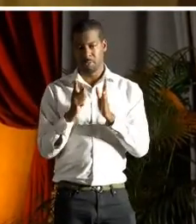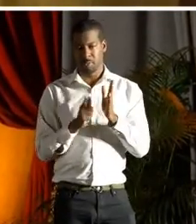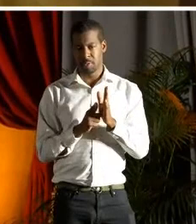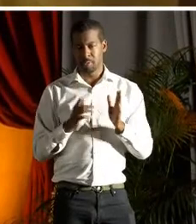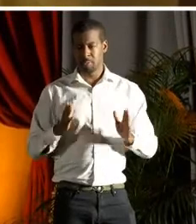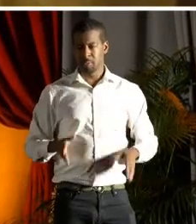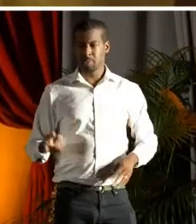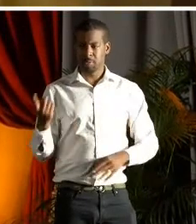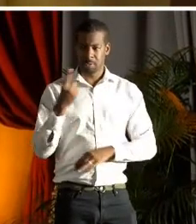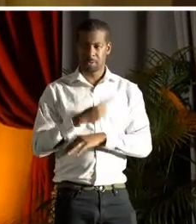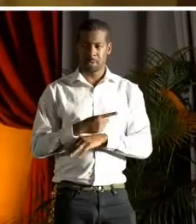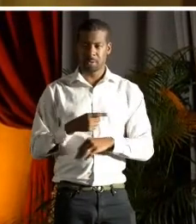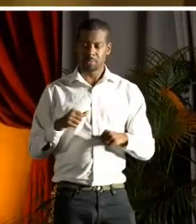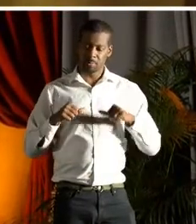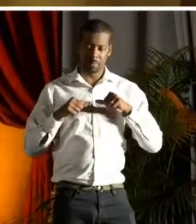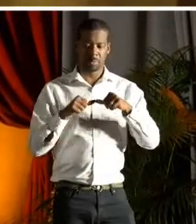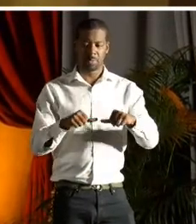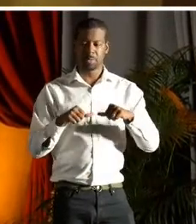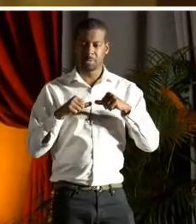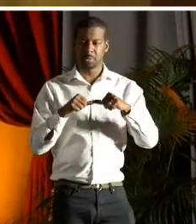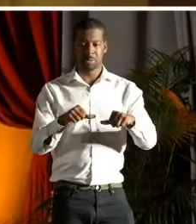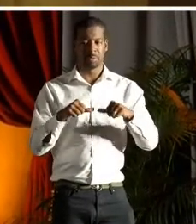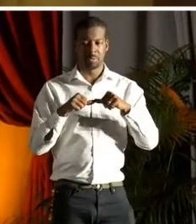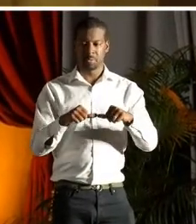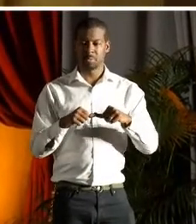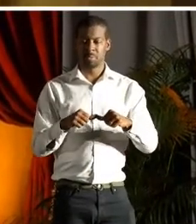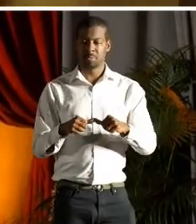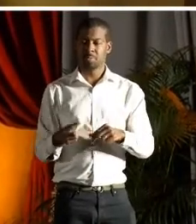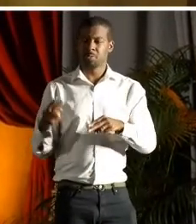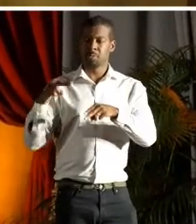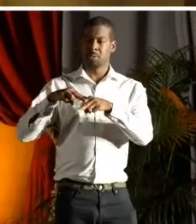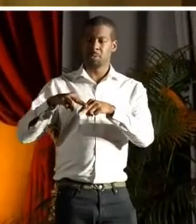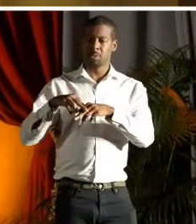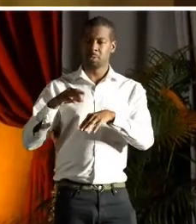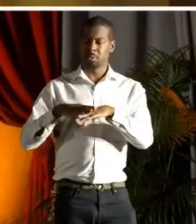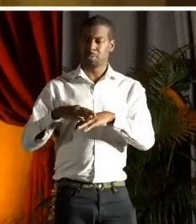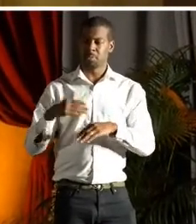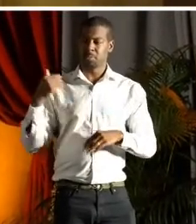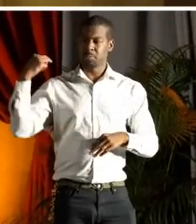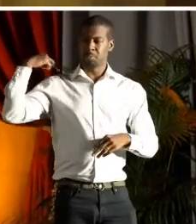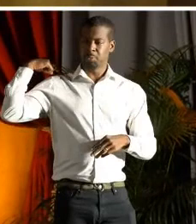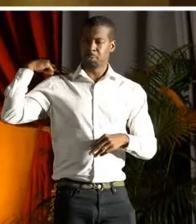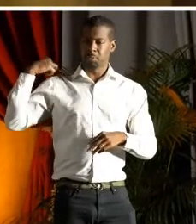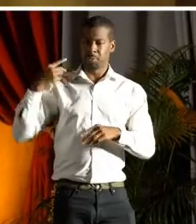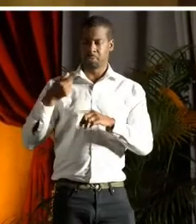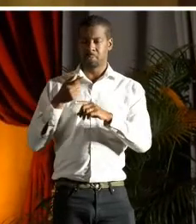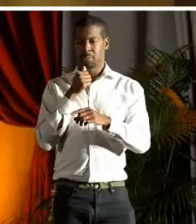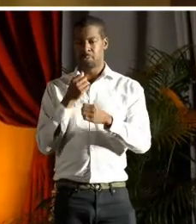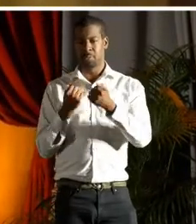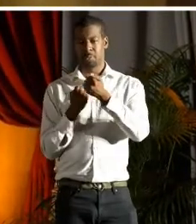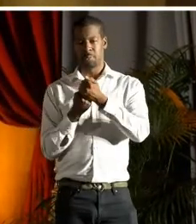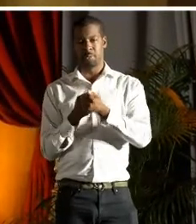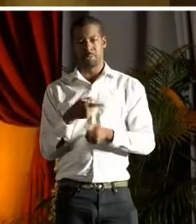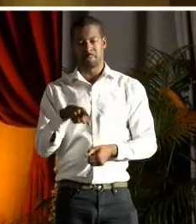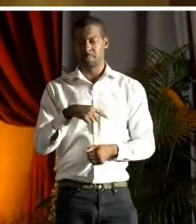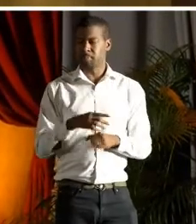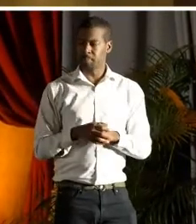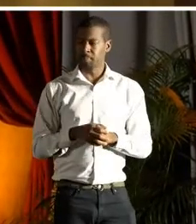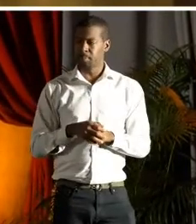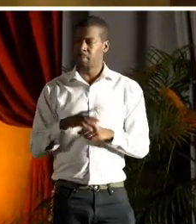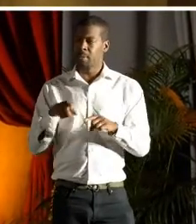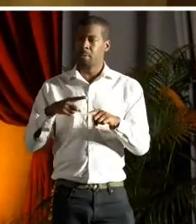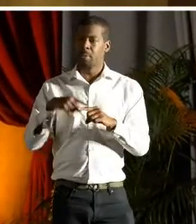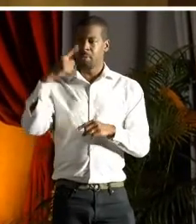are continuing and standing on the shoulders of those before us. At Advancement Project, for example, when the